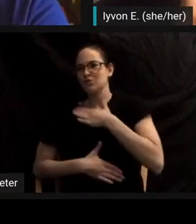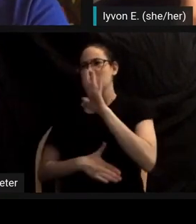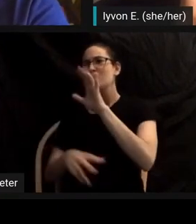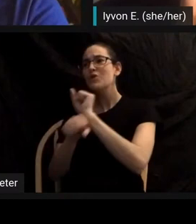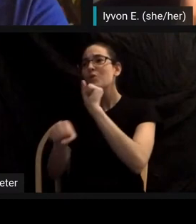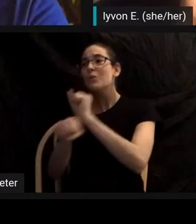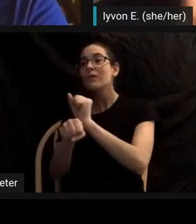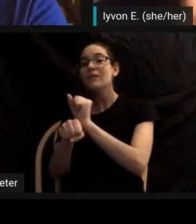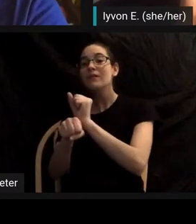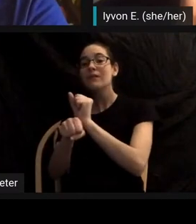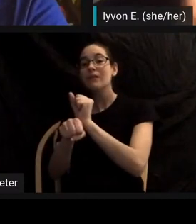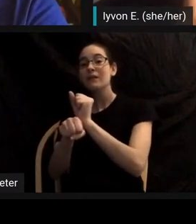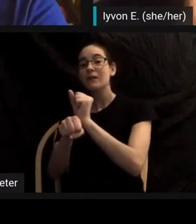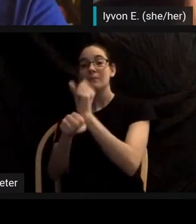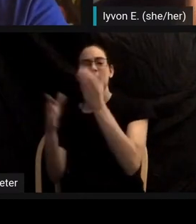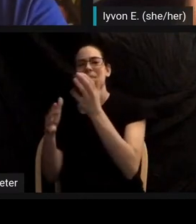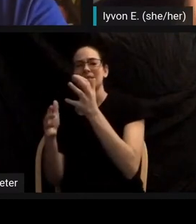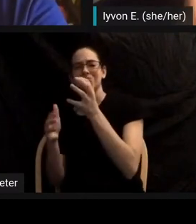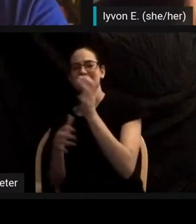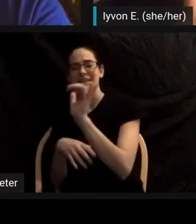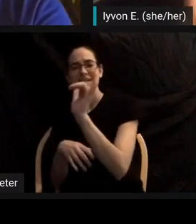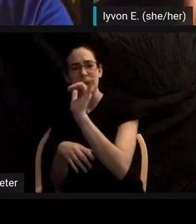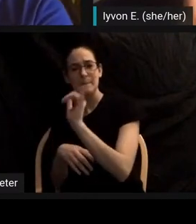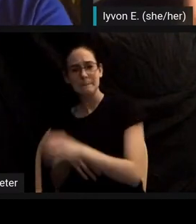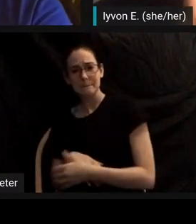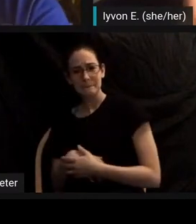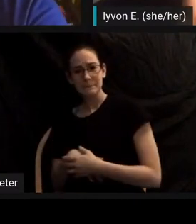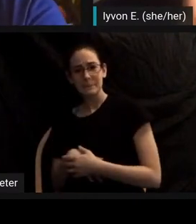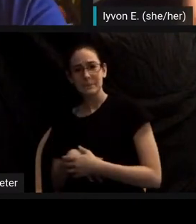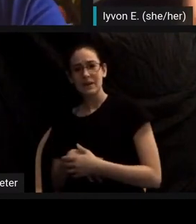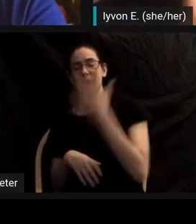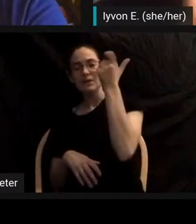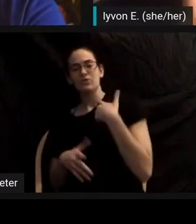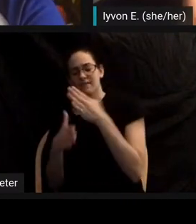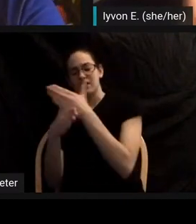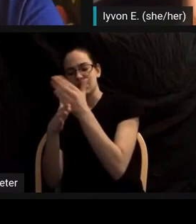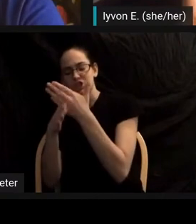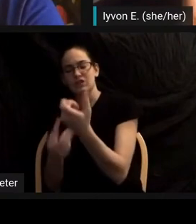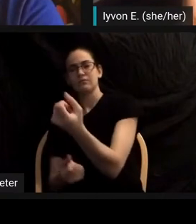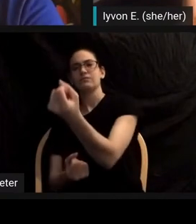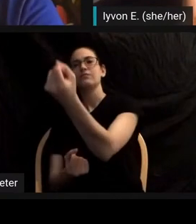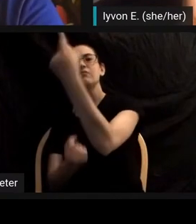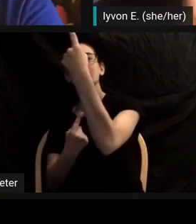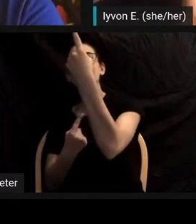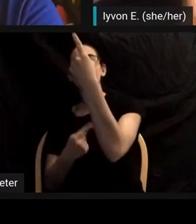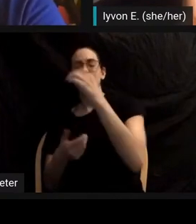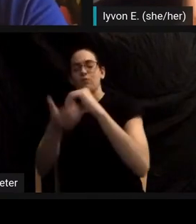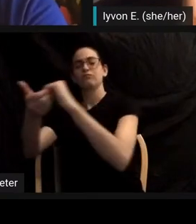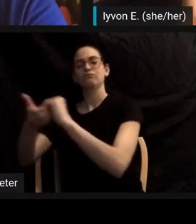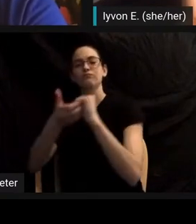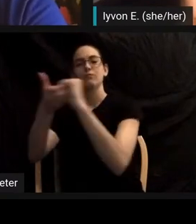they might wind up loving what you do back because you have that shared aesthetic connection and they become your